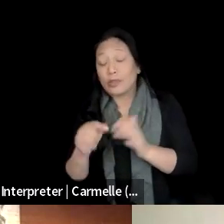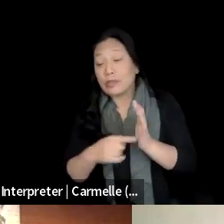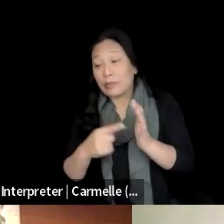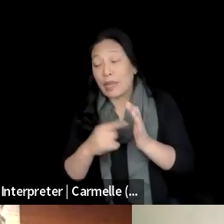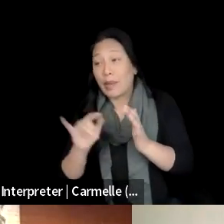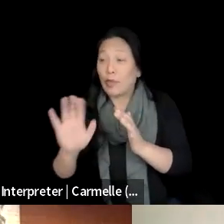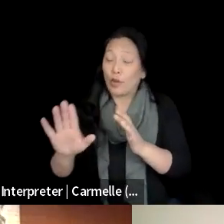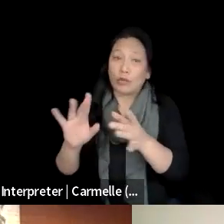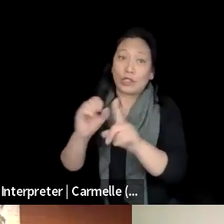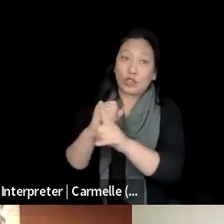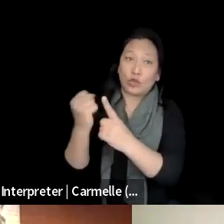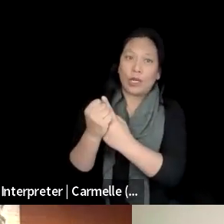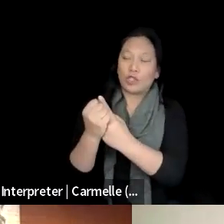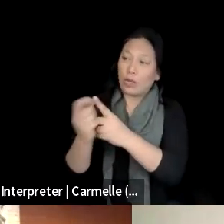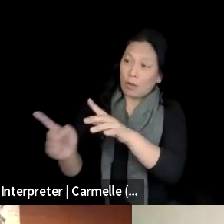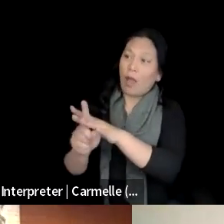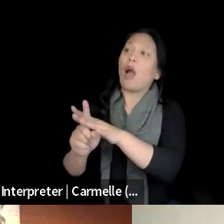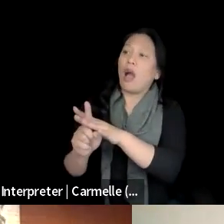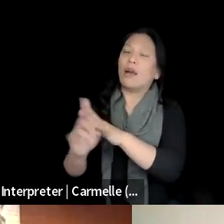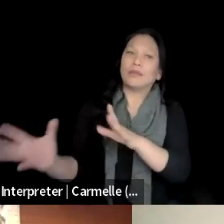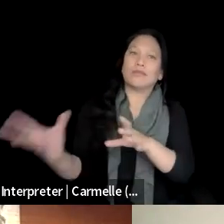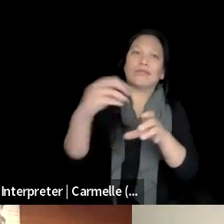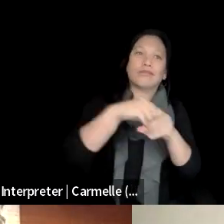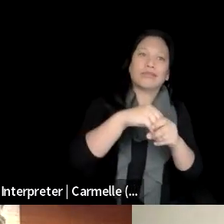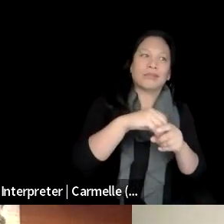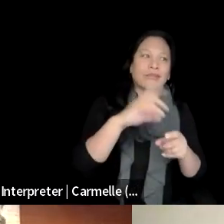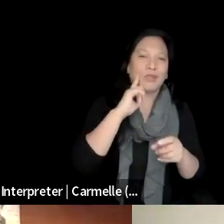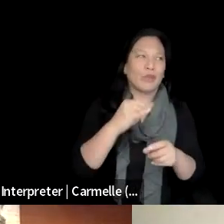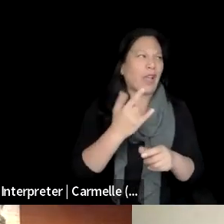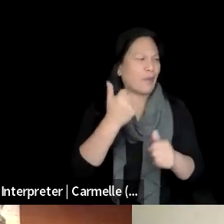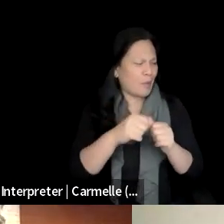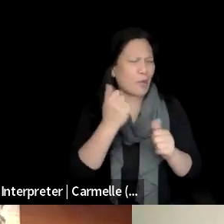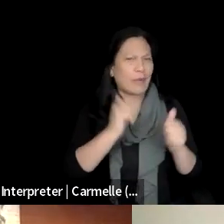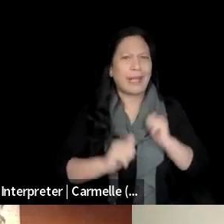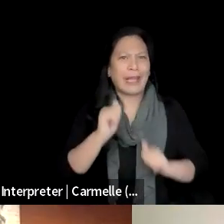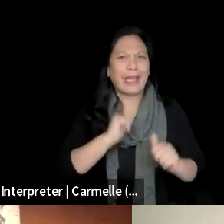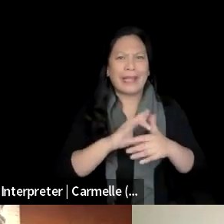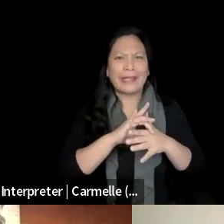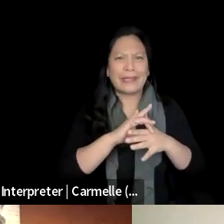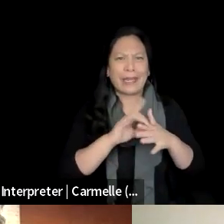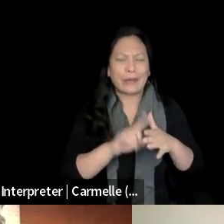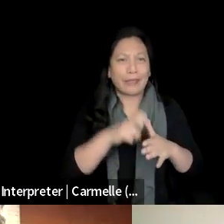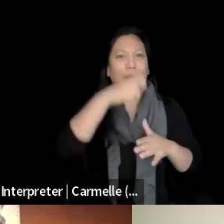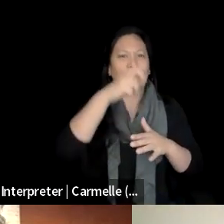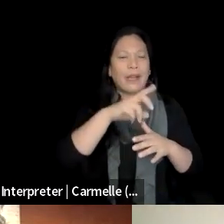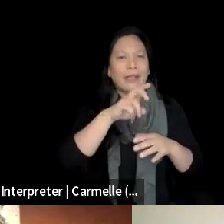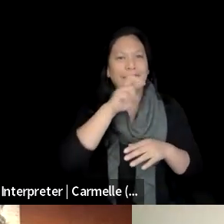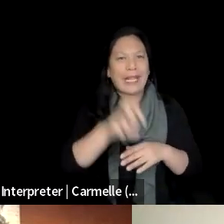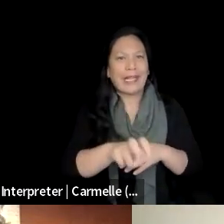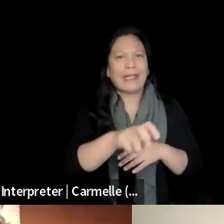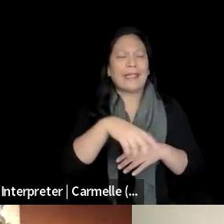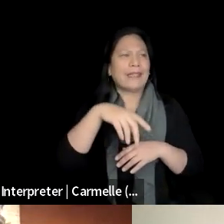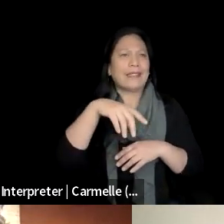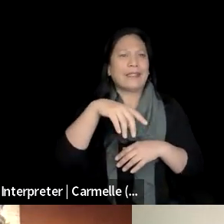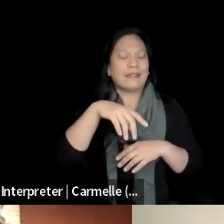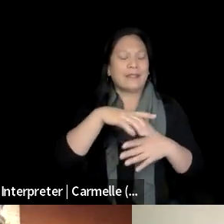I once did a play that had a bit with a snake jumping out of a picnic basket, and one of our actors had a phobia of snakes. So then we knew that